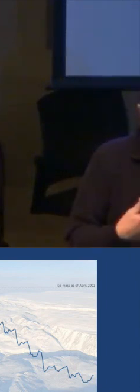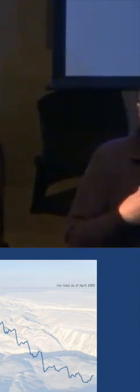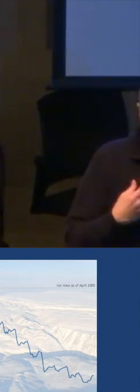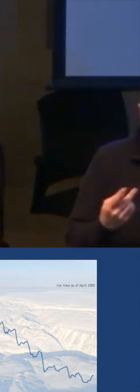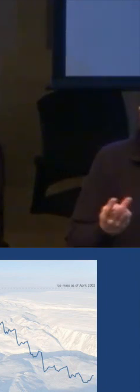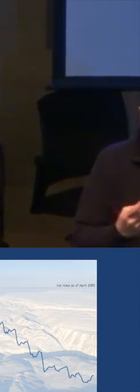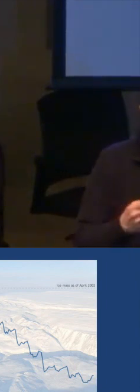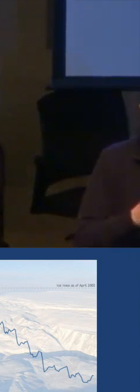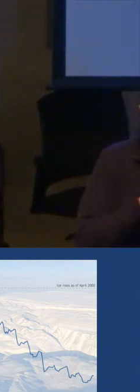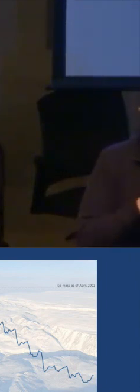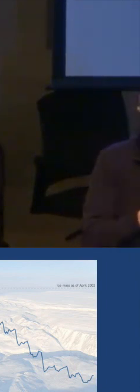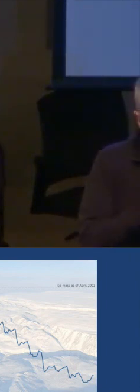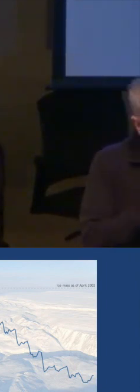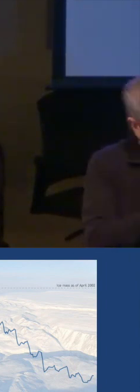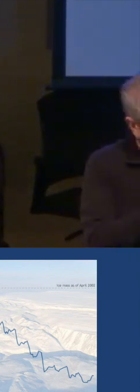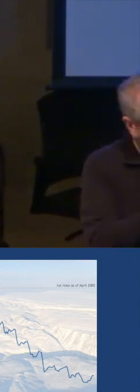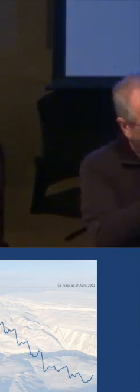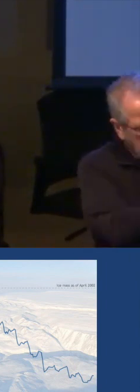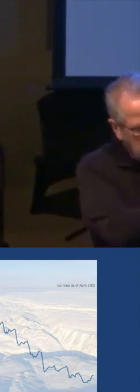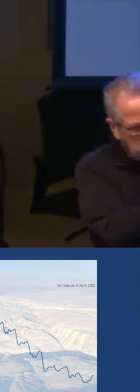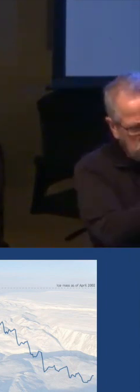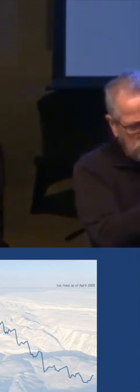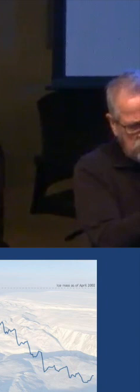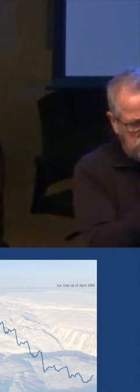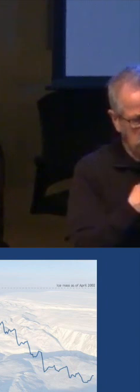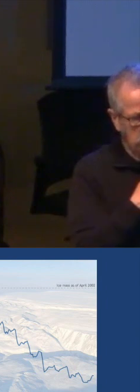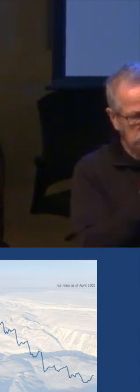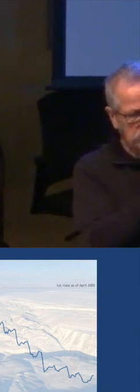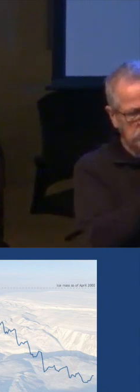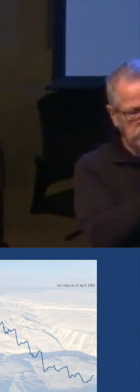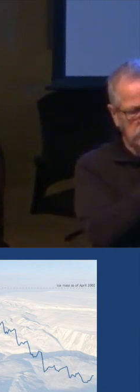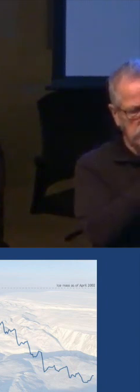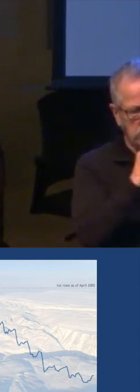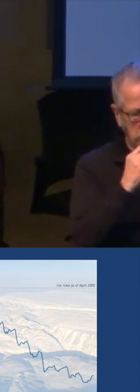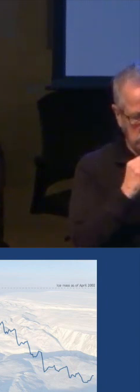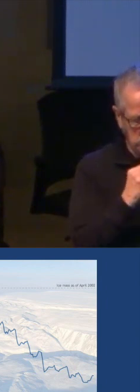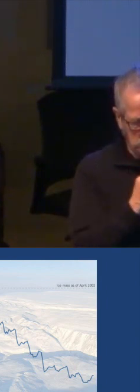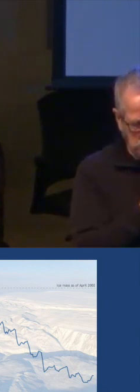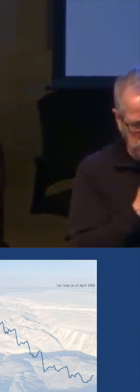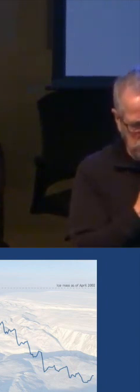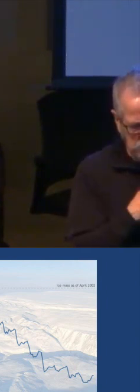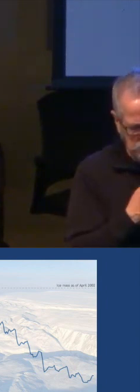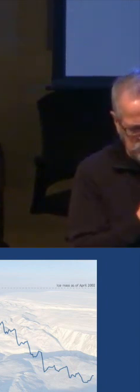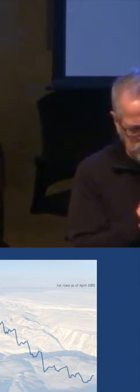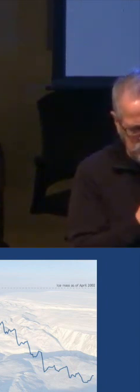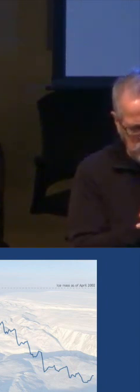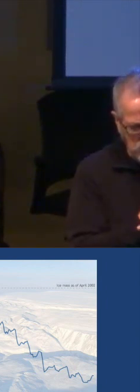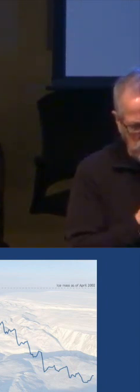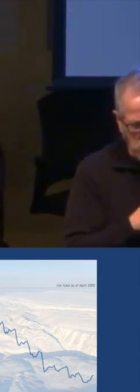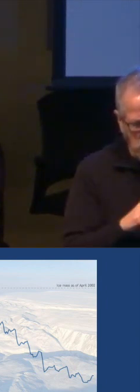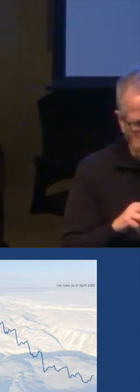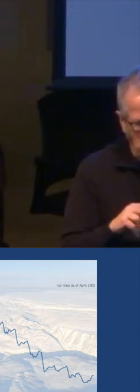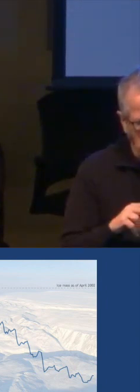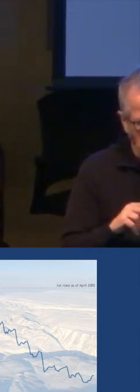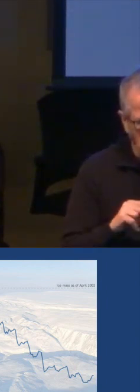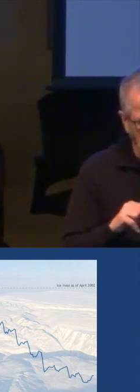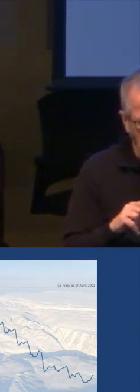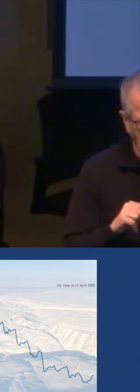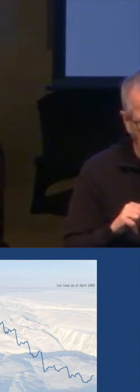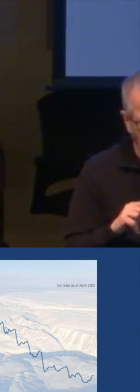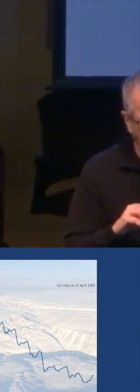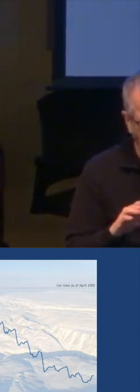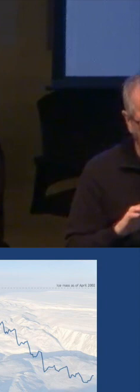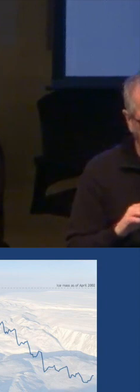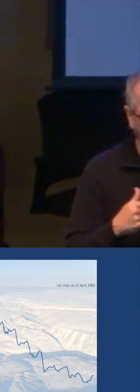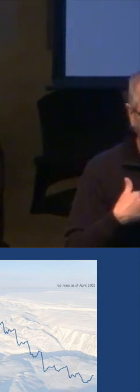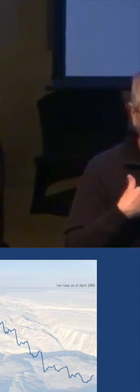some quick maths in my head and said, no, I'm going to lose the two instruments I have. This doesn't look like it's really going to